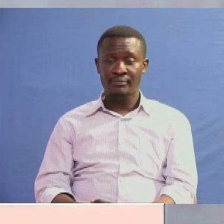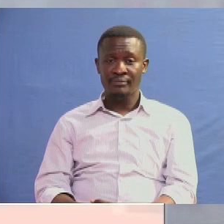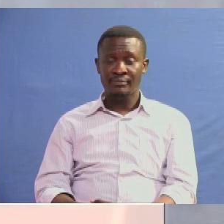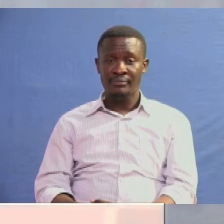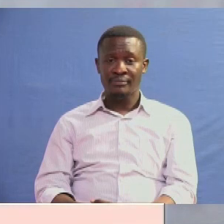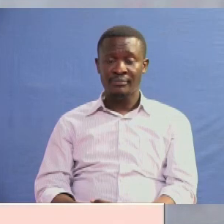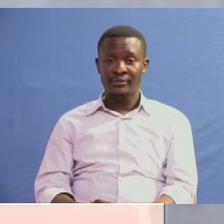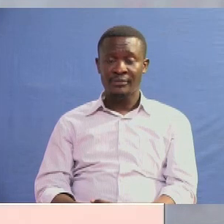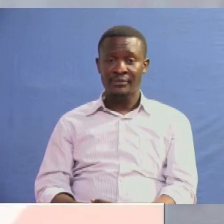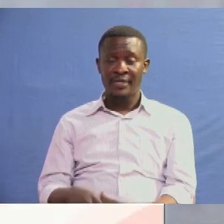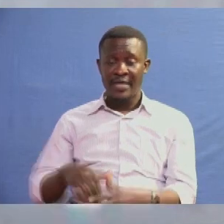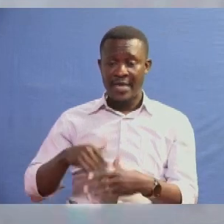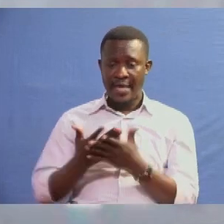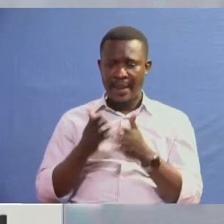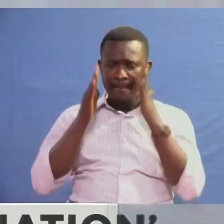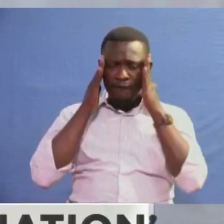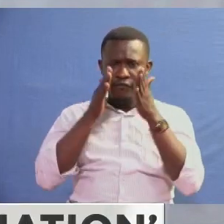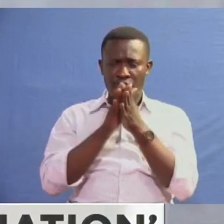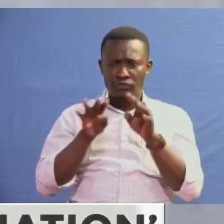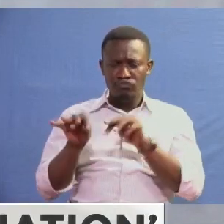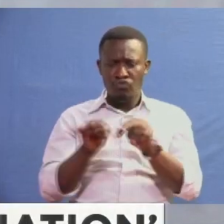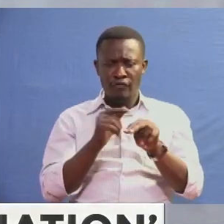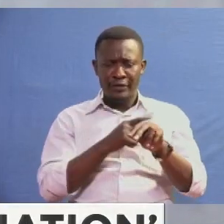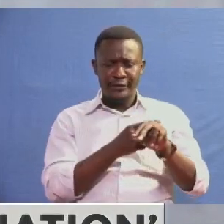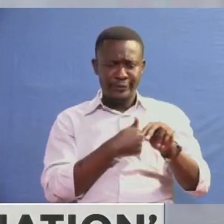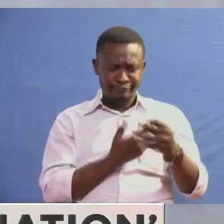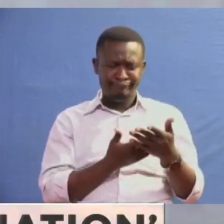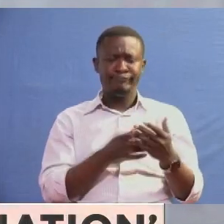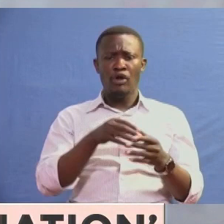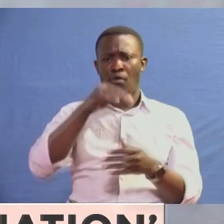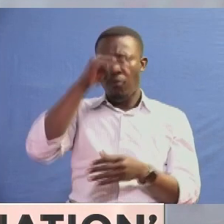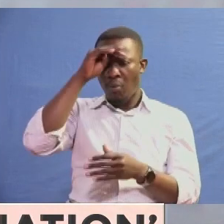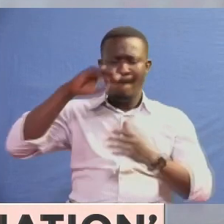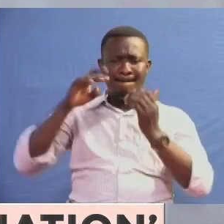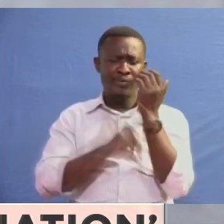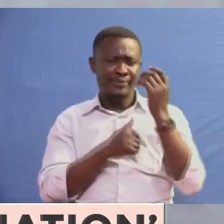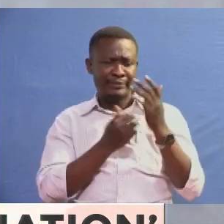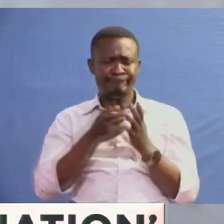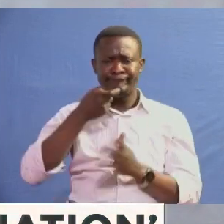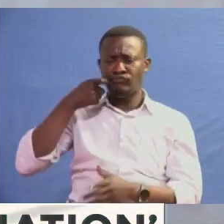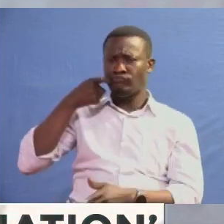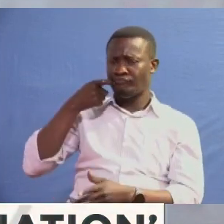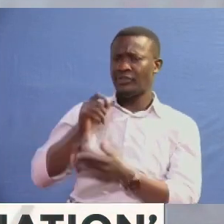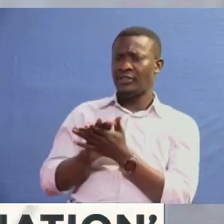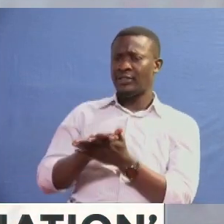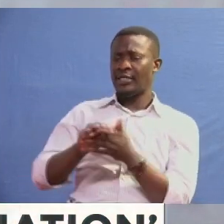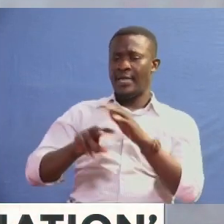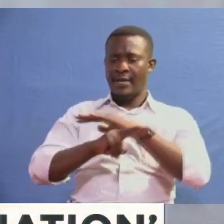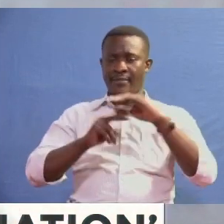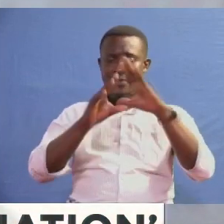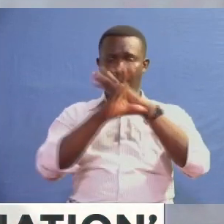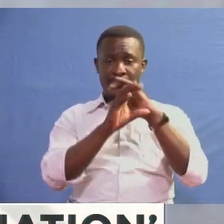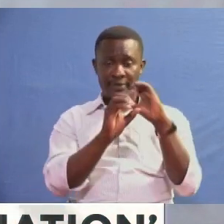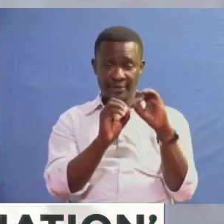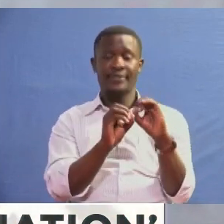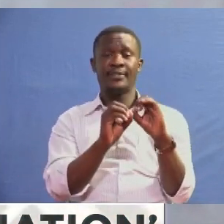in a decisive move against the menace of illicit alcohol and drug abuse, Deputy President Rigathi